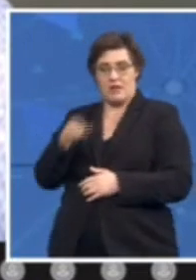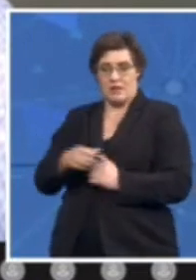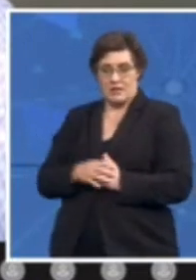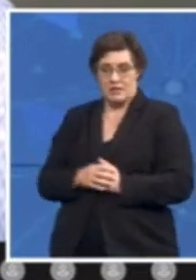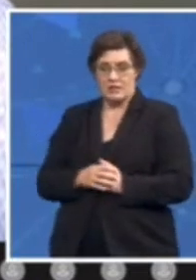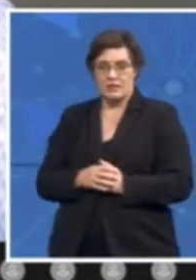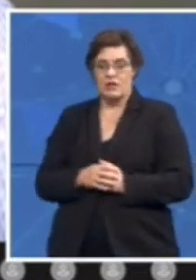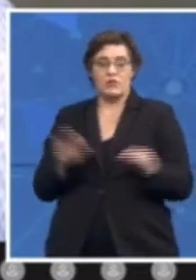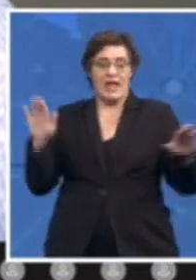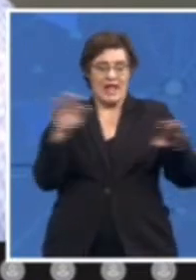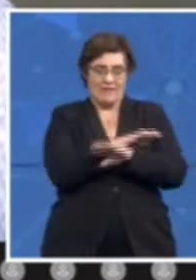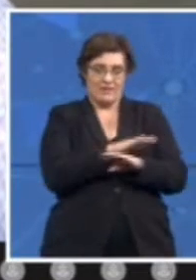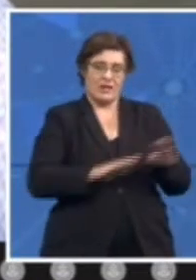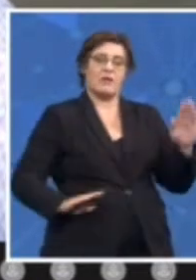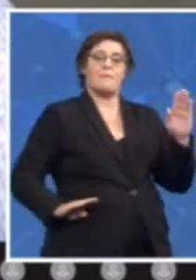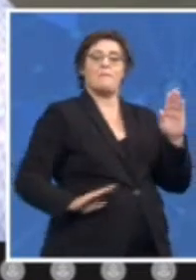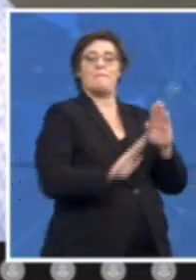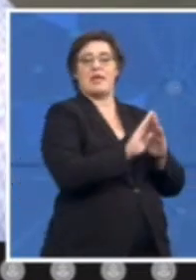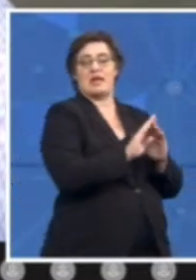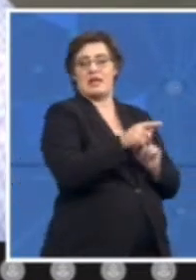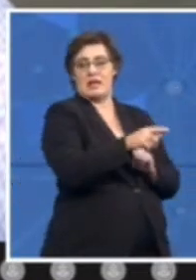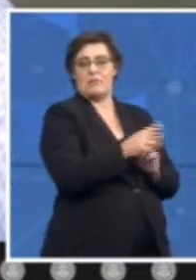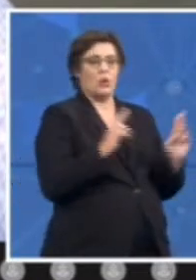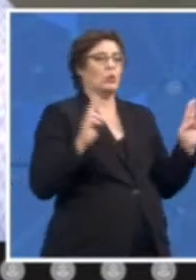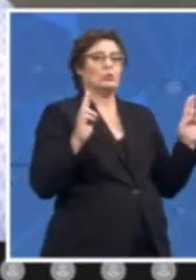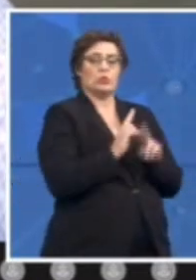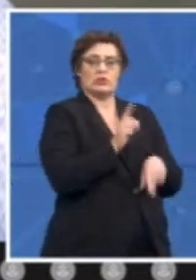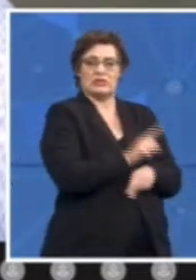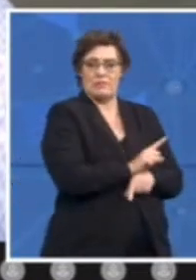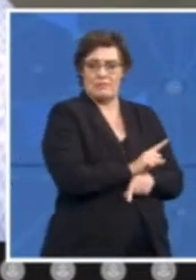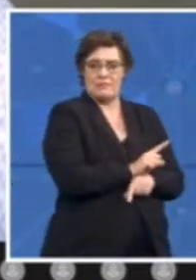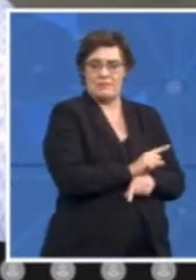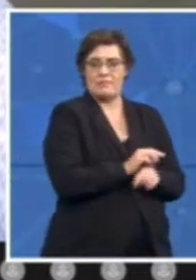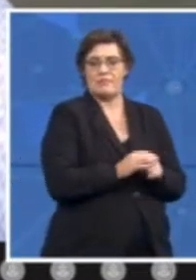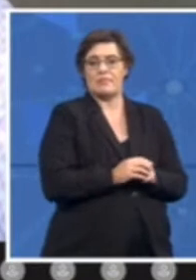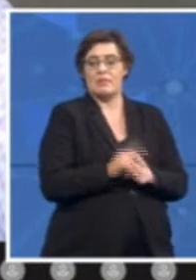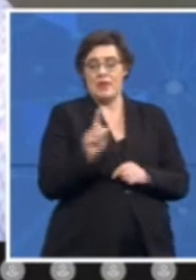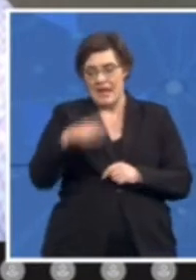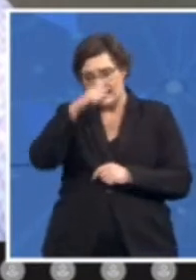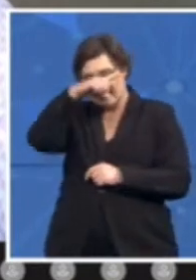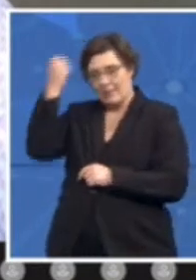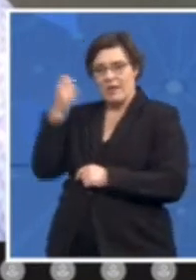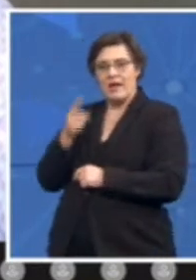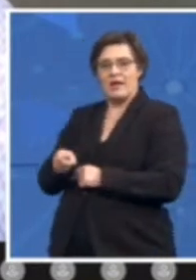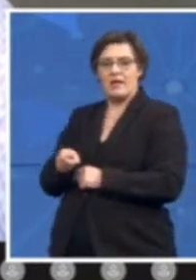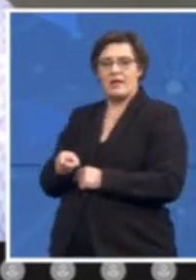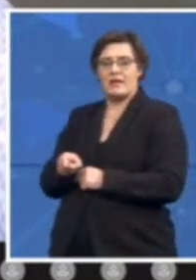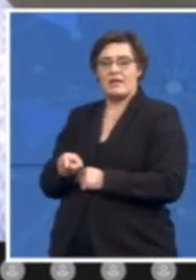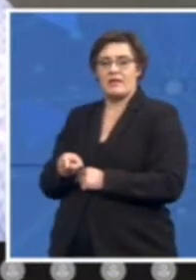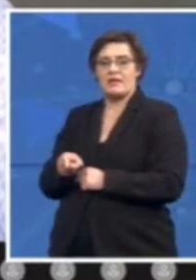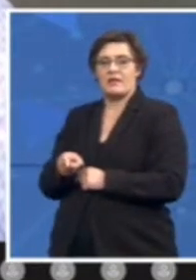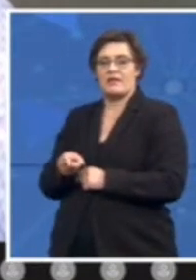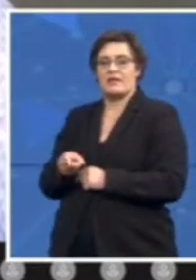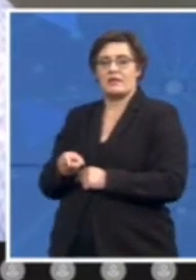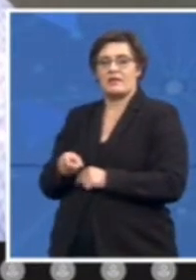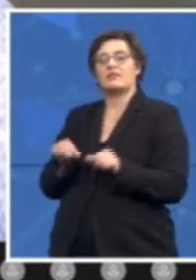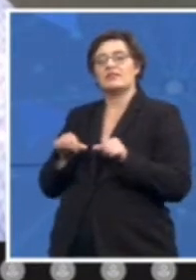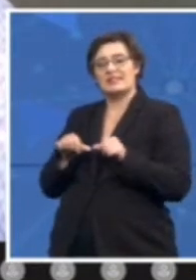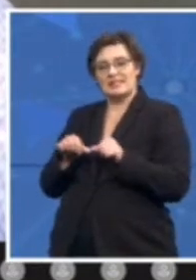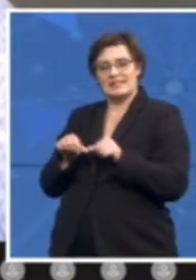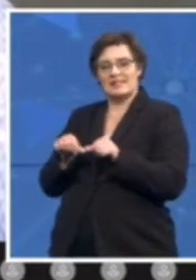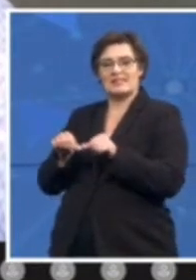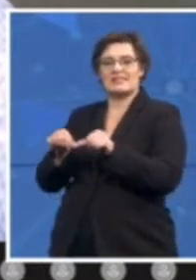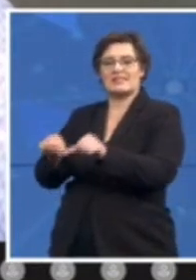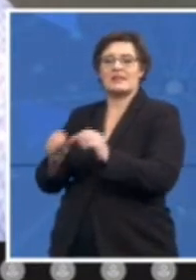quite short, whereas in summer you find that there is a sustained high offtake